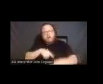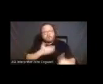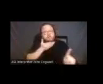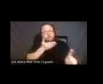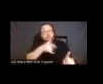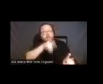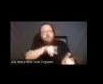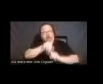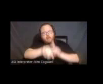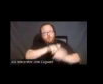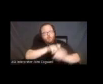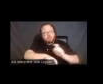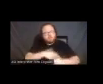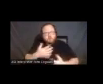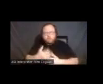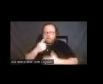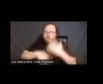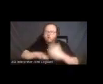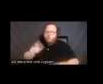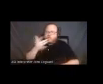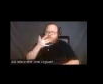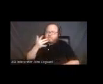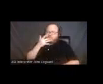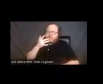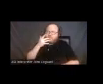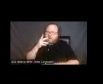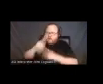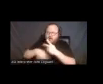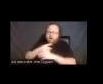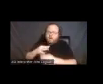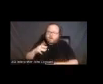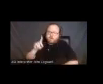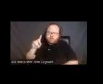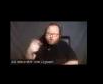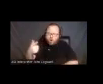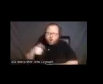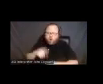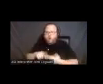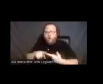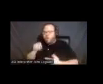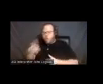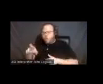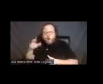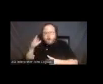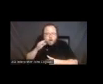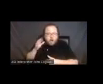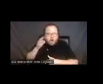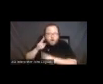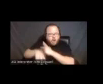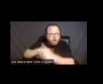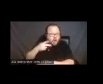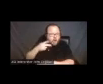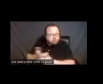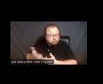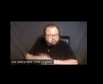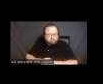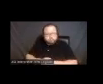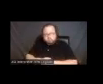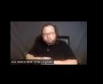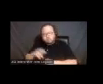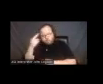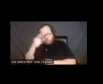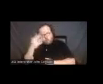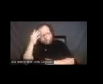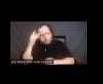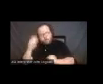question. What is your favorite breed of dog or cat, and why? You can also come off the